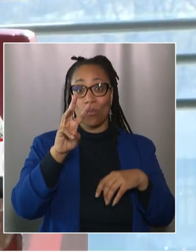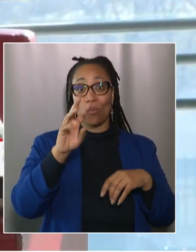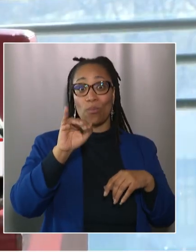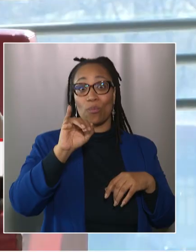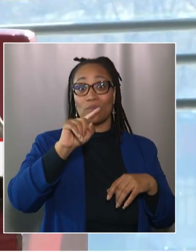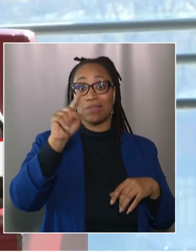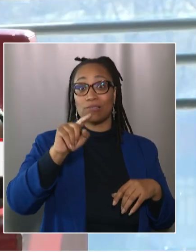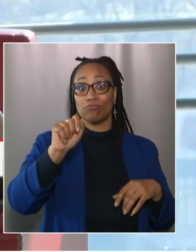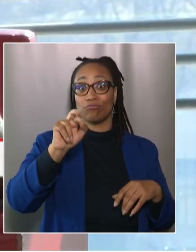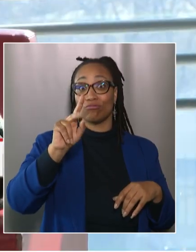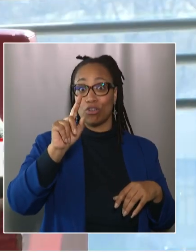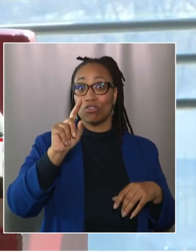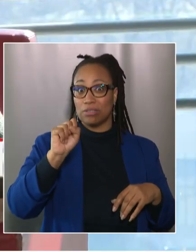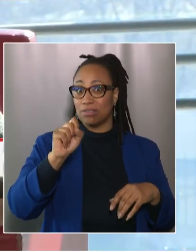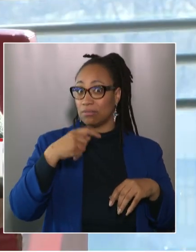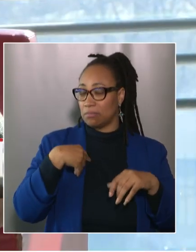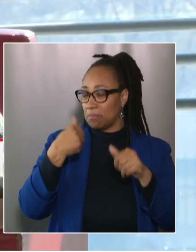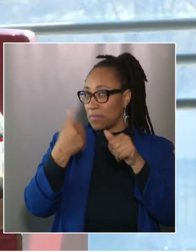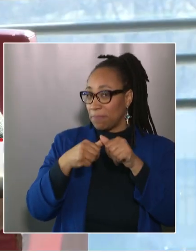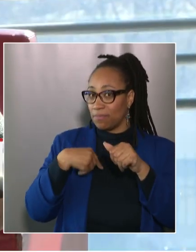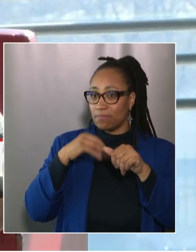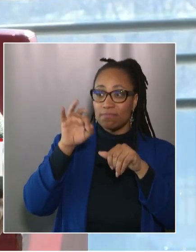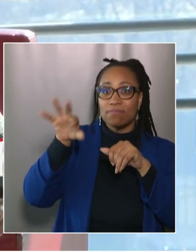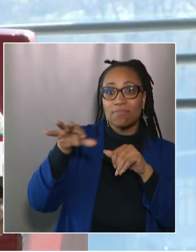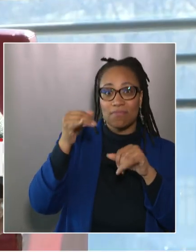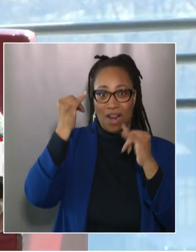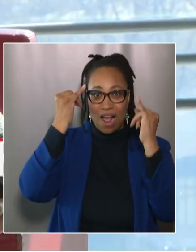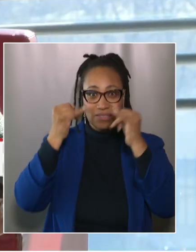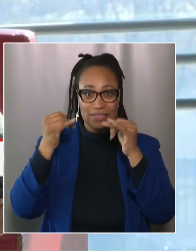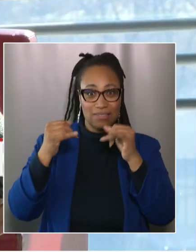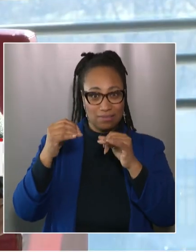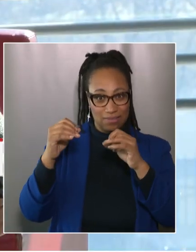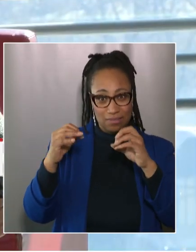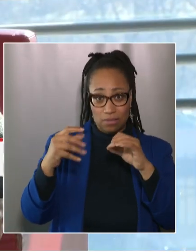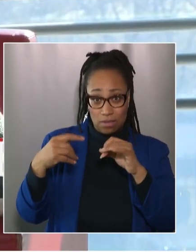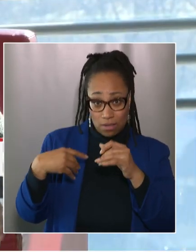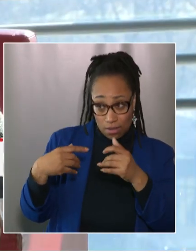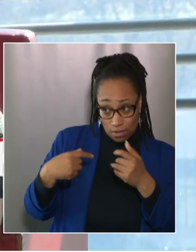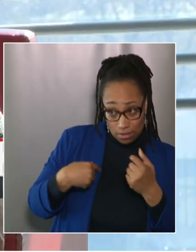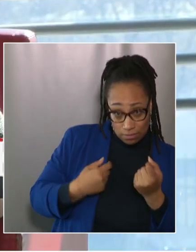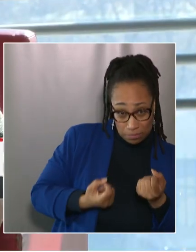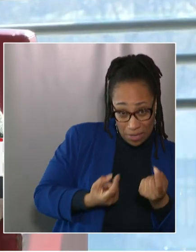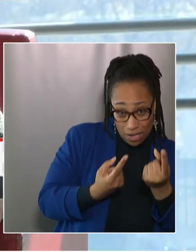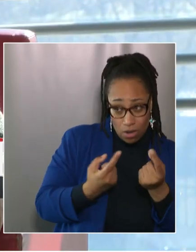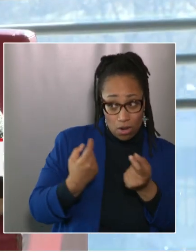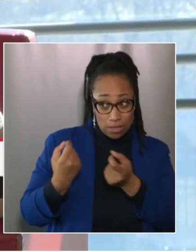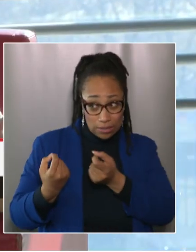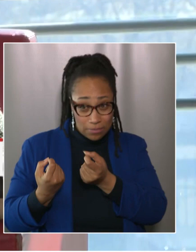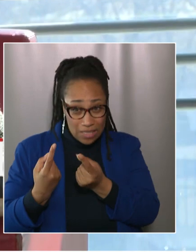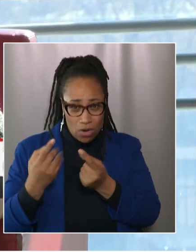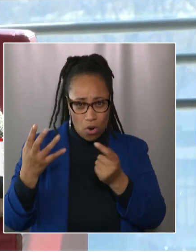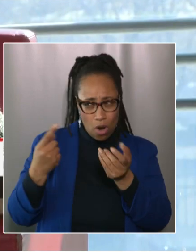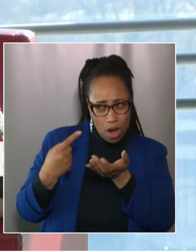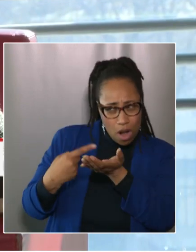us. And we went back and forth a lot of times, a lot of ways, and it was